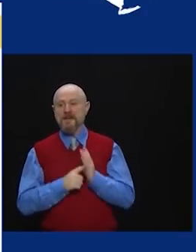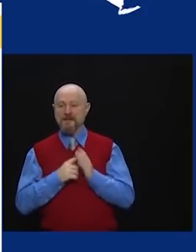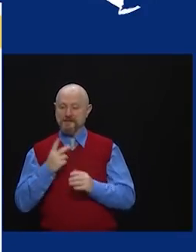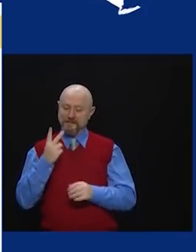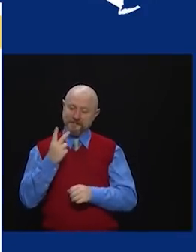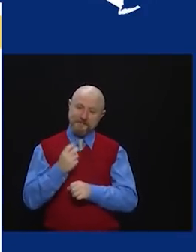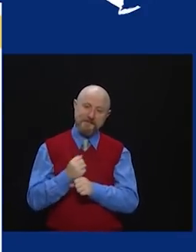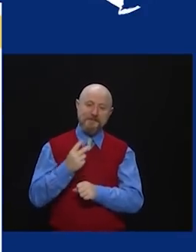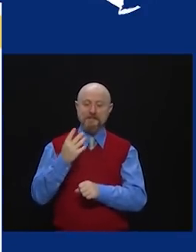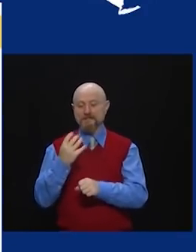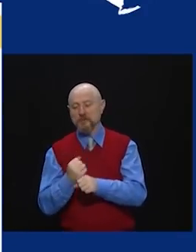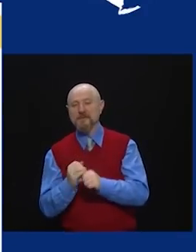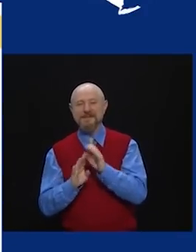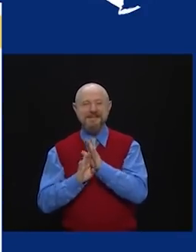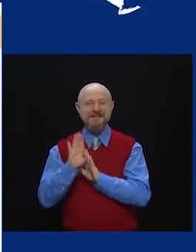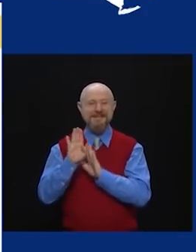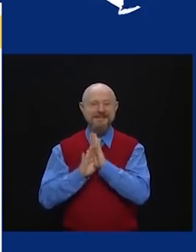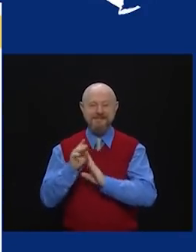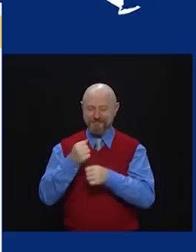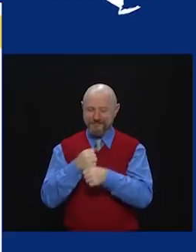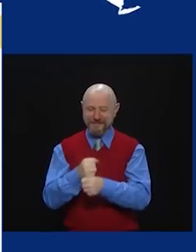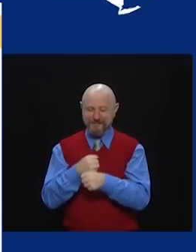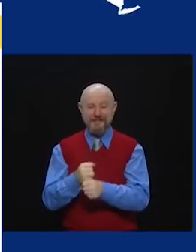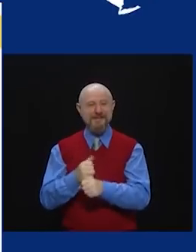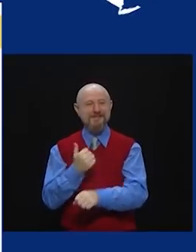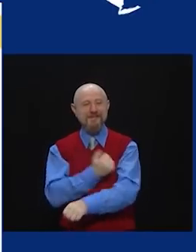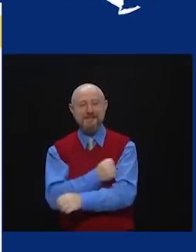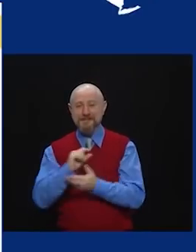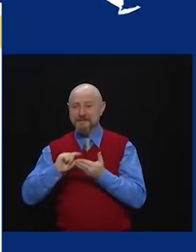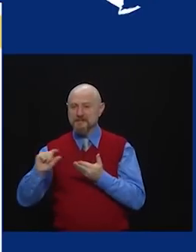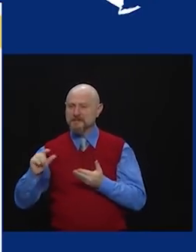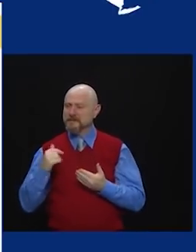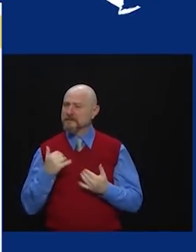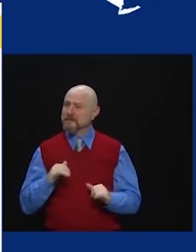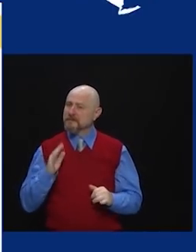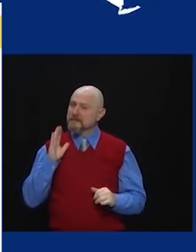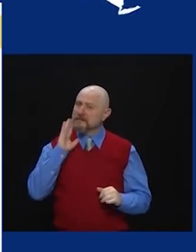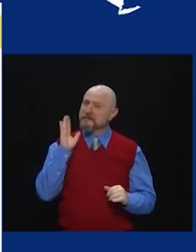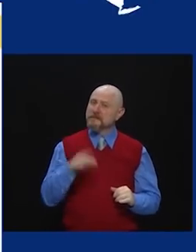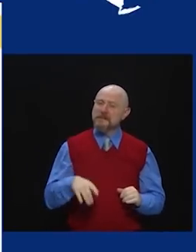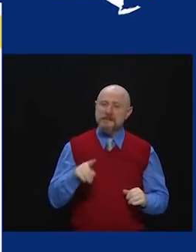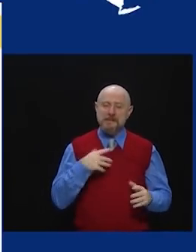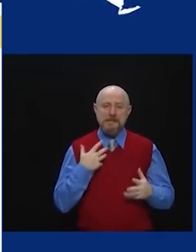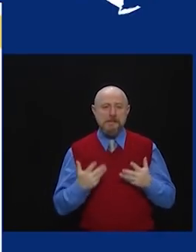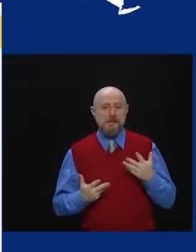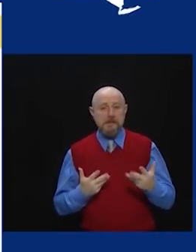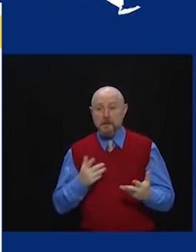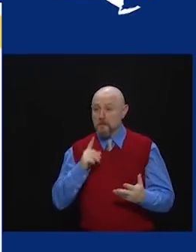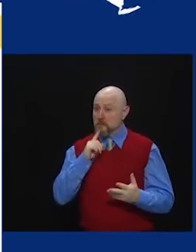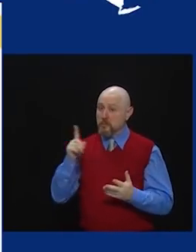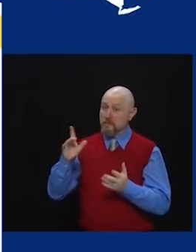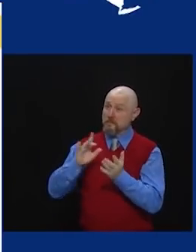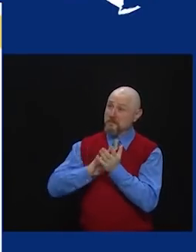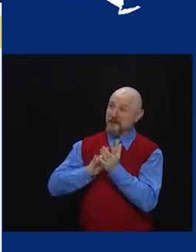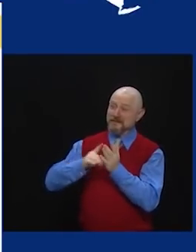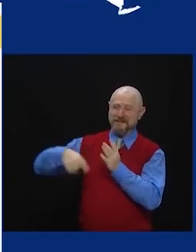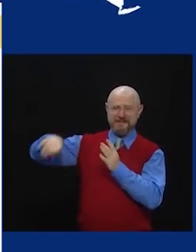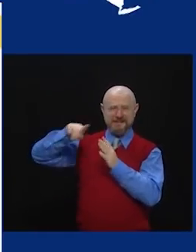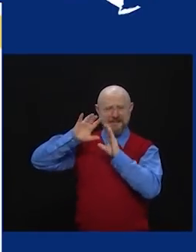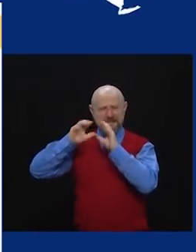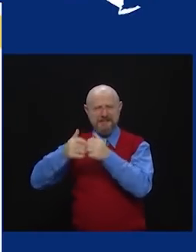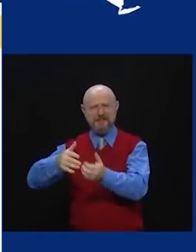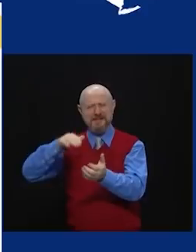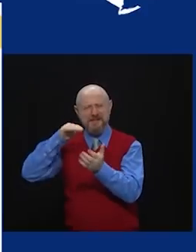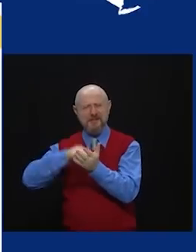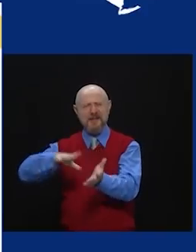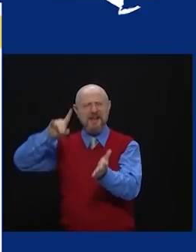a rapid pace. The ingenuity and the brilliance of our medical teams and our doctors and people who work for the